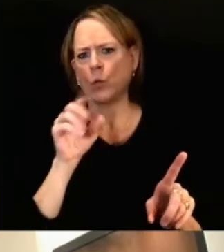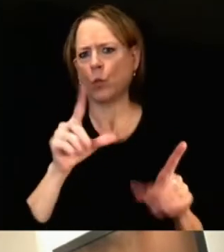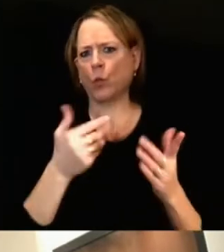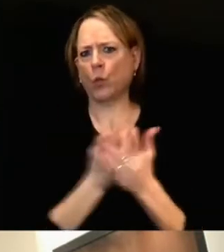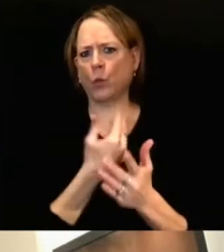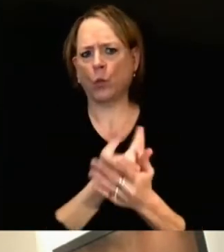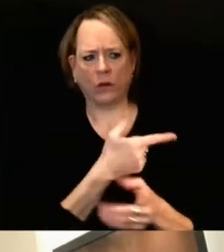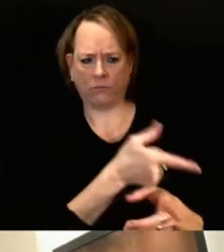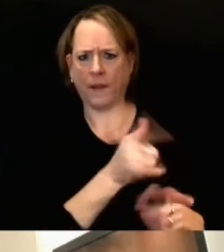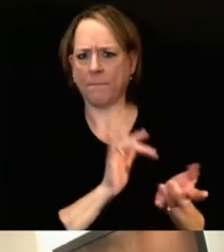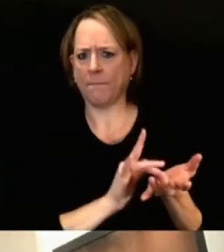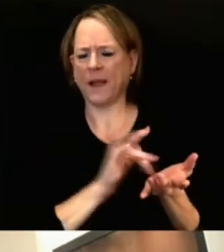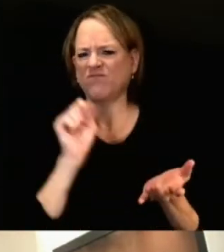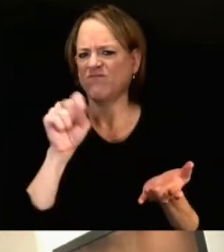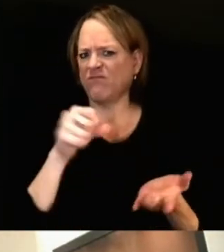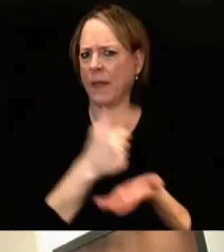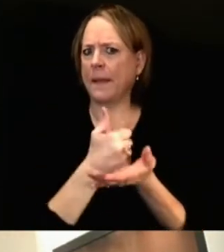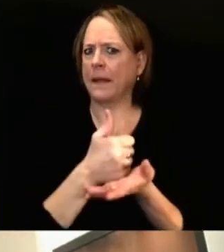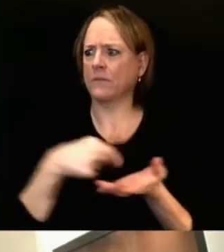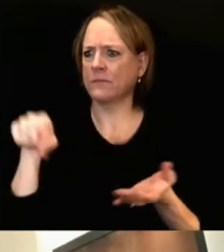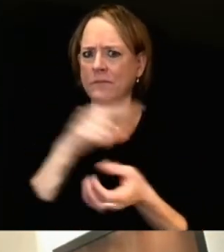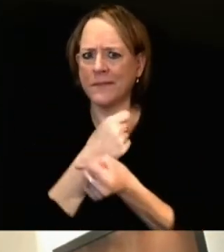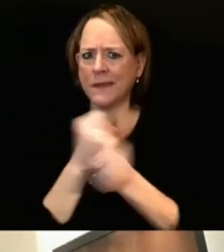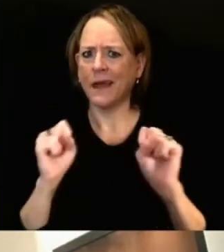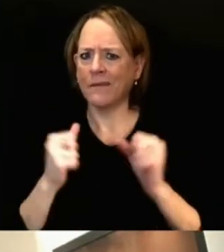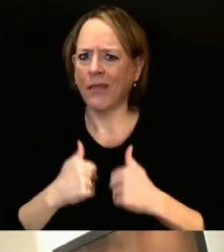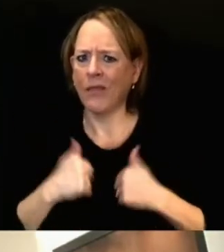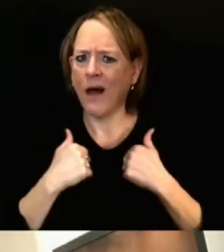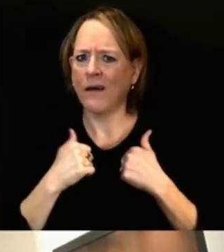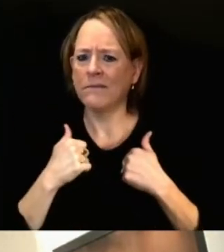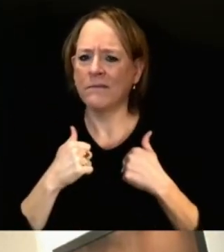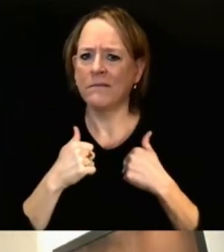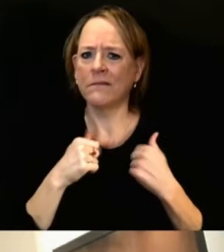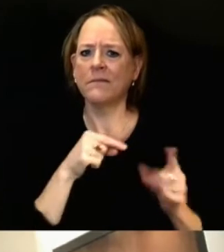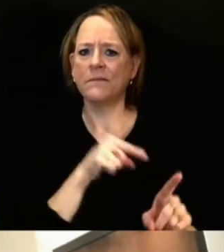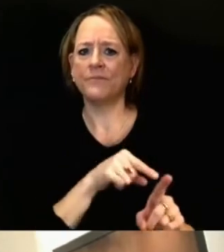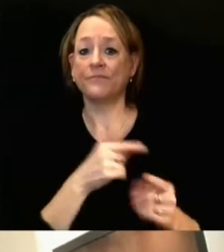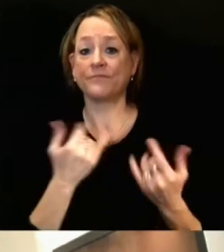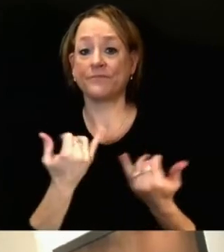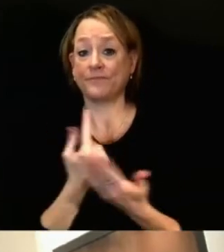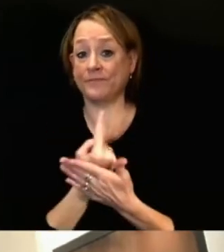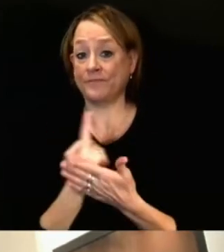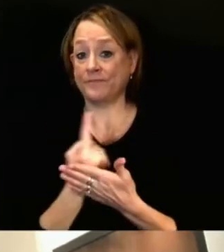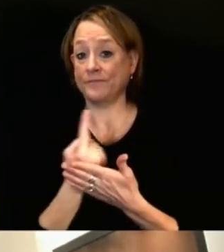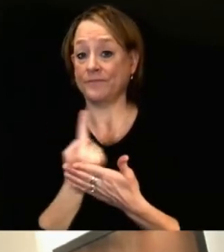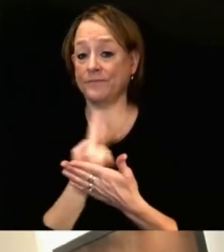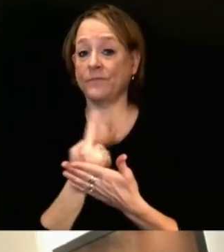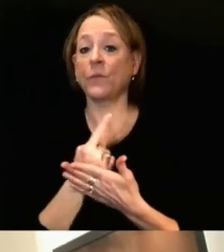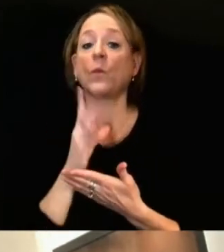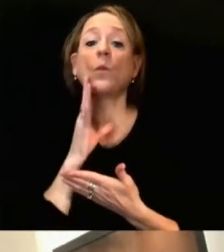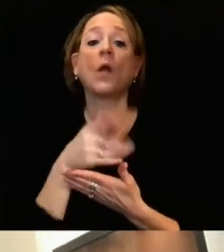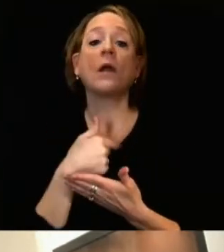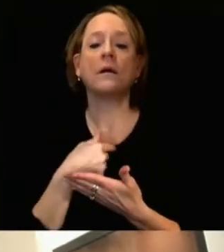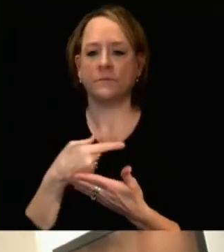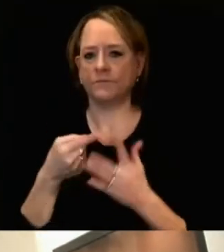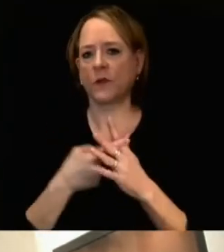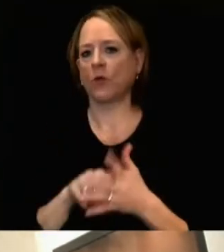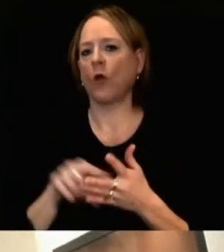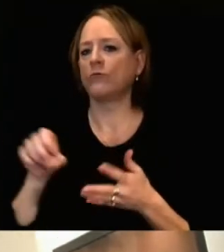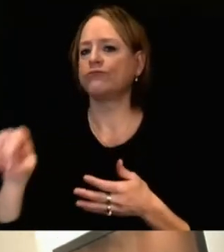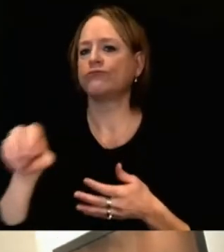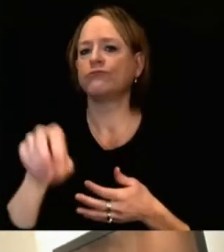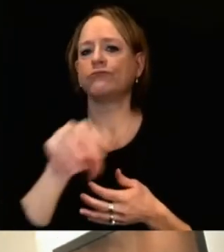this week, we are starting to deliver them to pharmacies around the state, distributed in a way that we